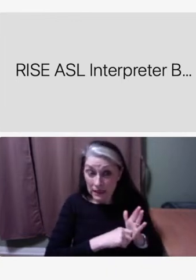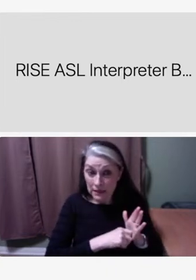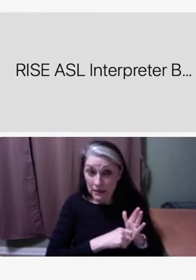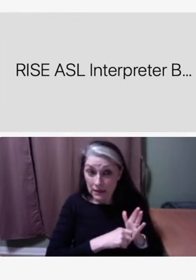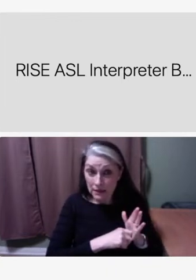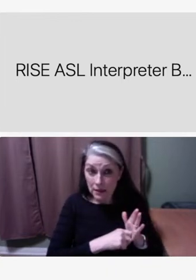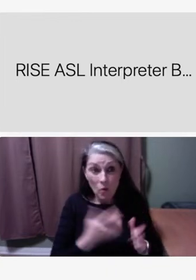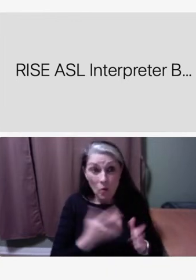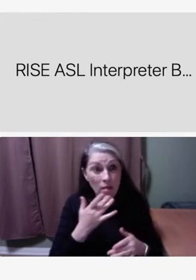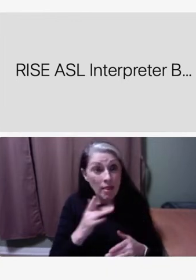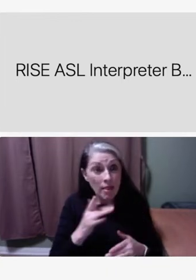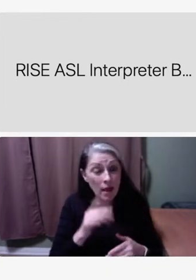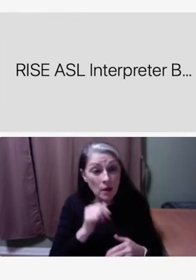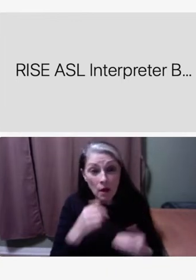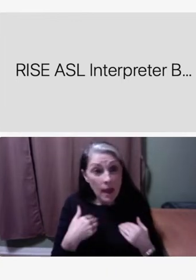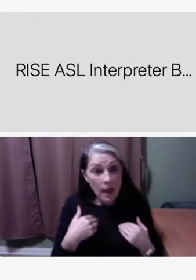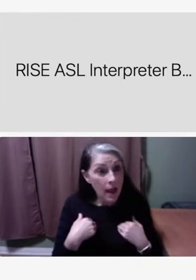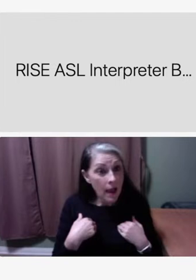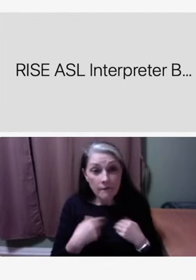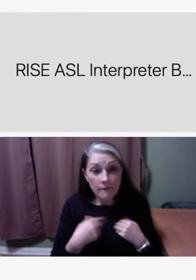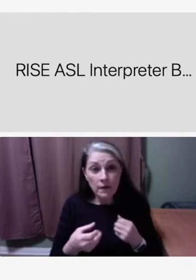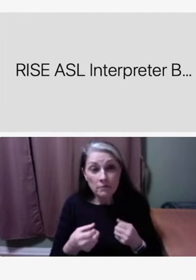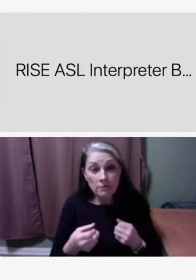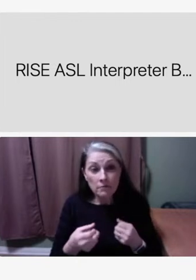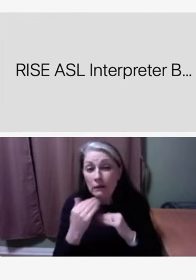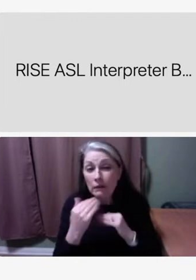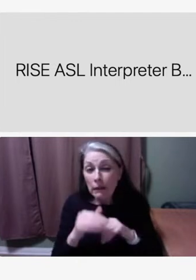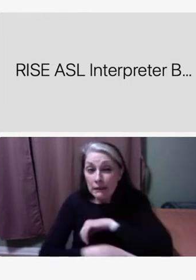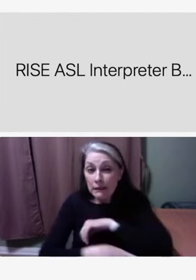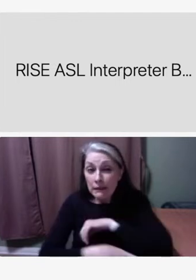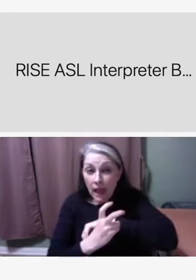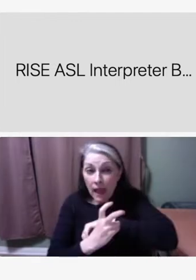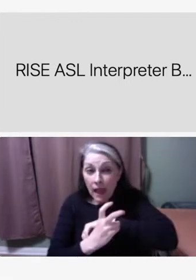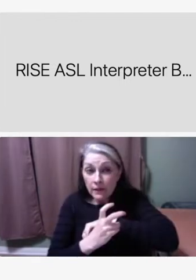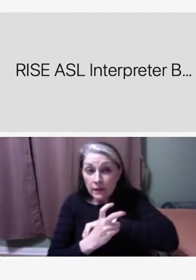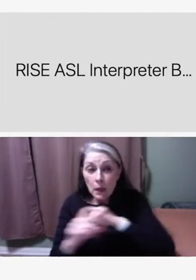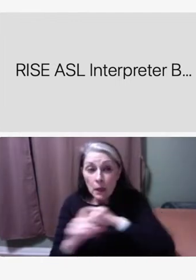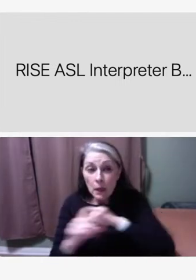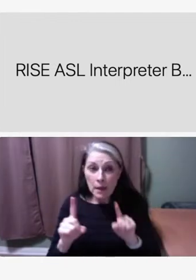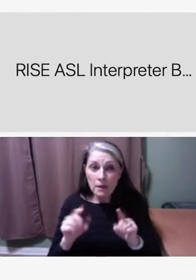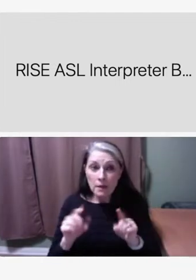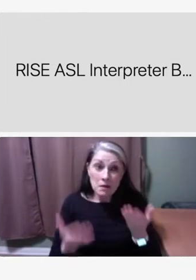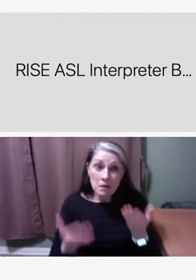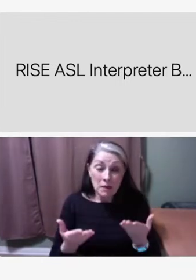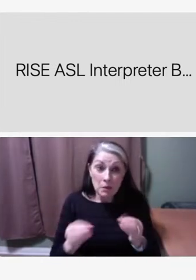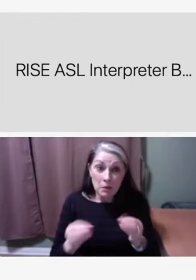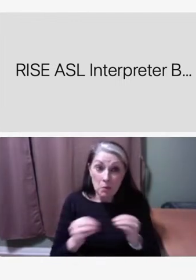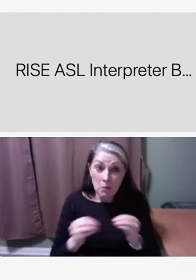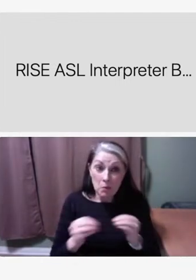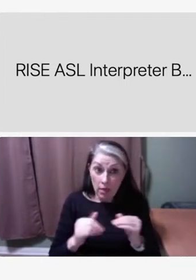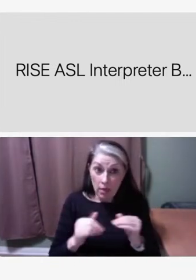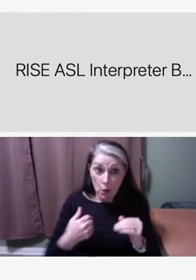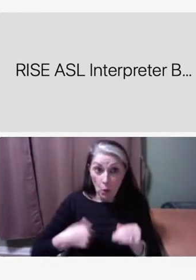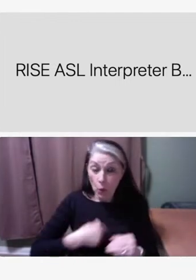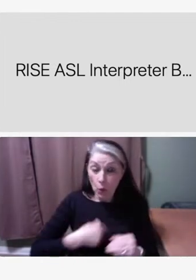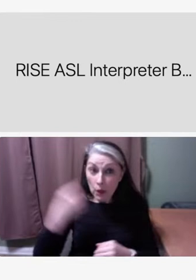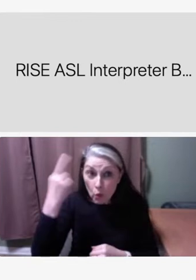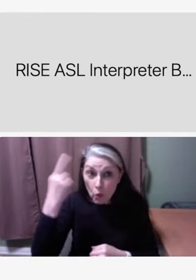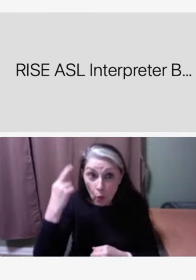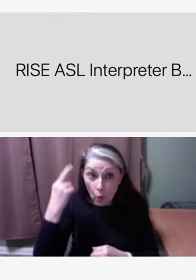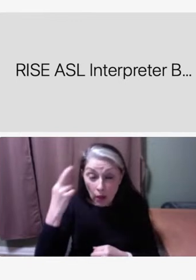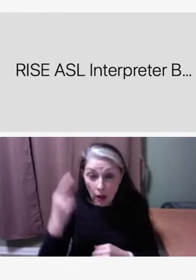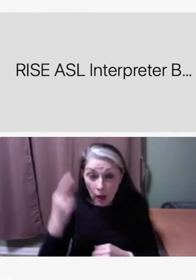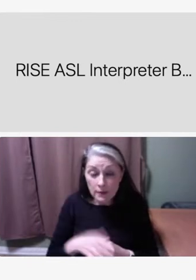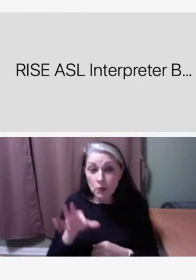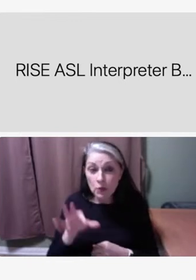of theft, but I would think that we probably had more than we realize. So I'd just like to throw it out there to consider that